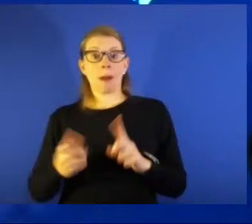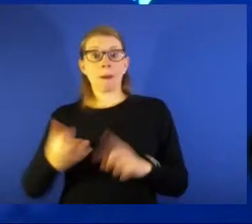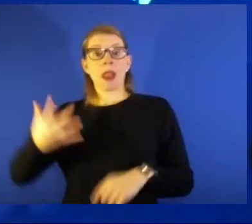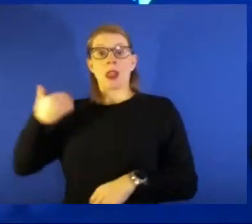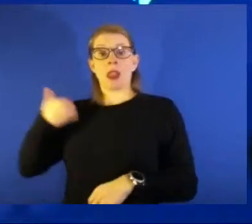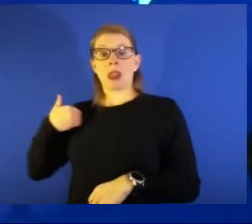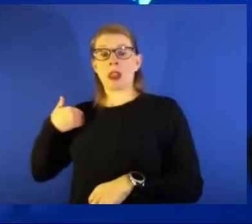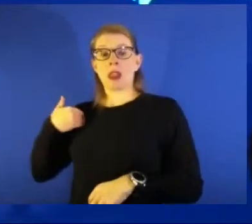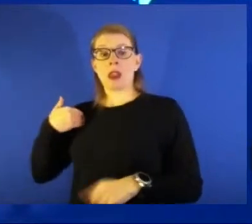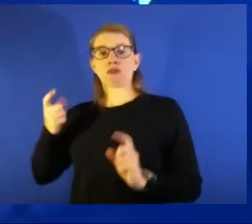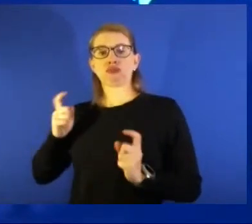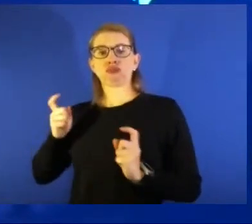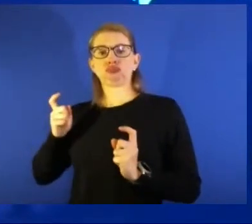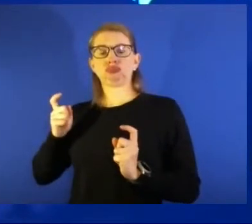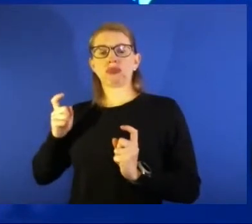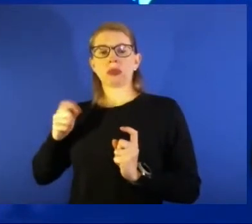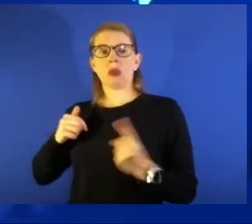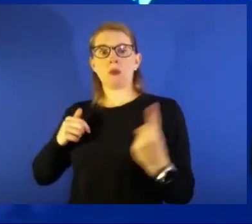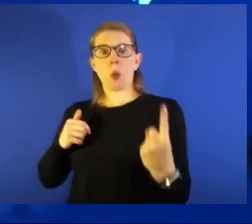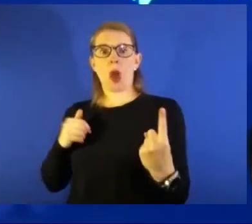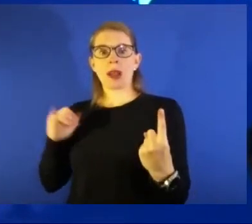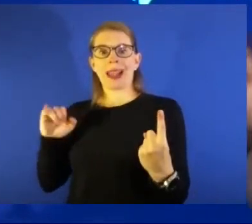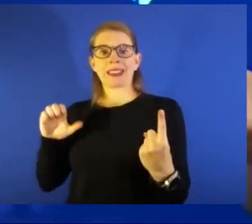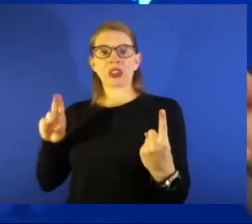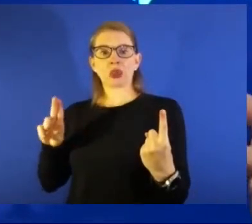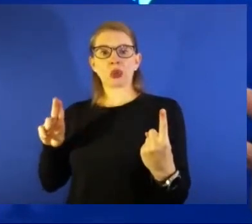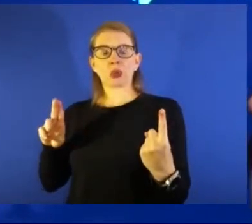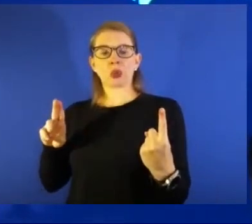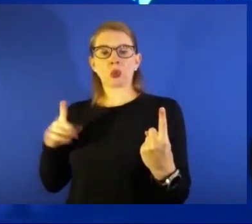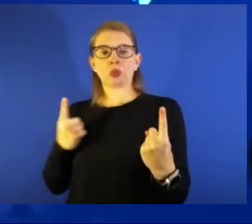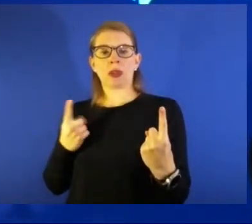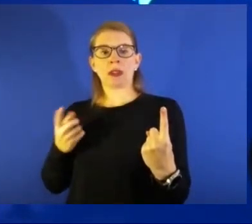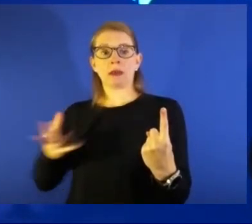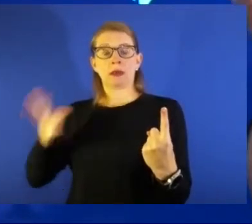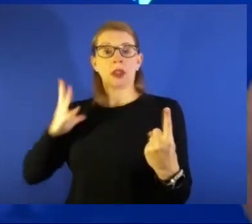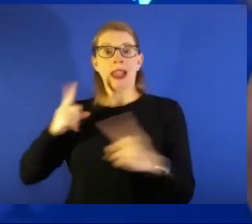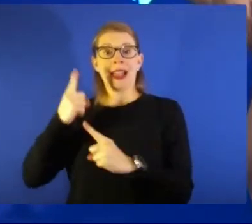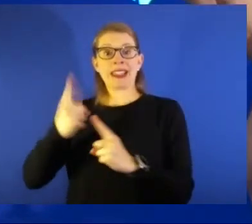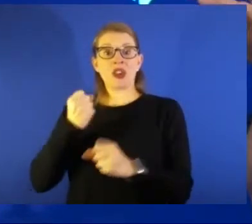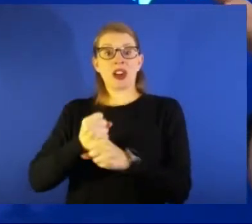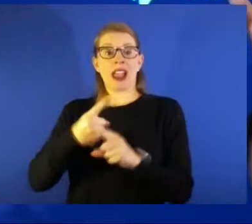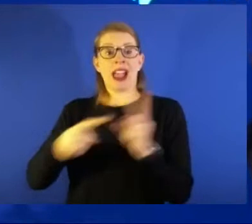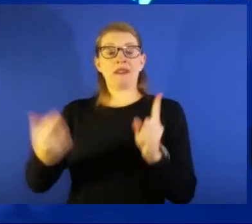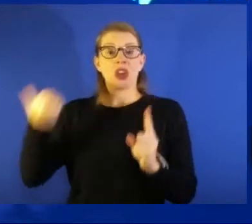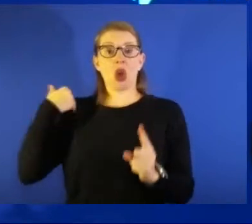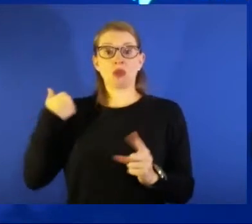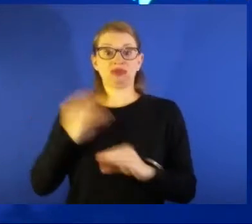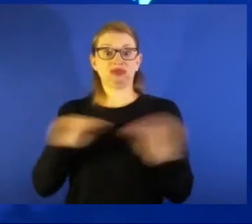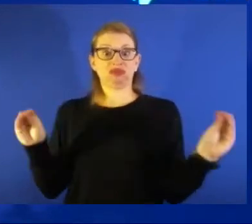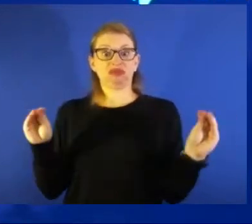and say, now we only have one ICU of COVID, whereas a year and a half ago, this wasn't even a thing. Right.